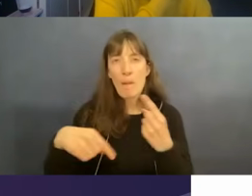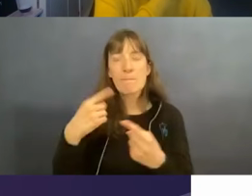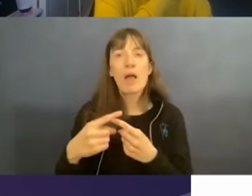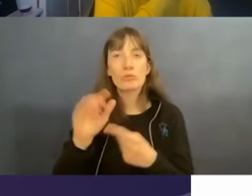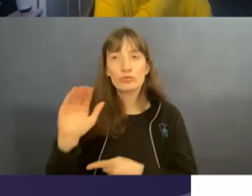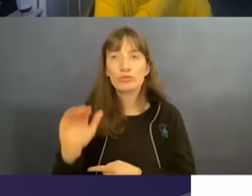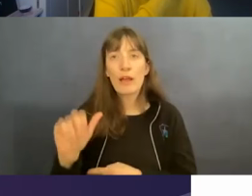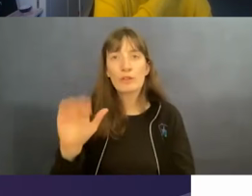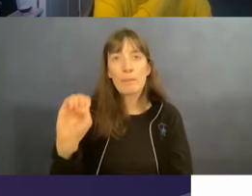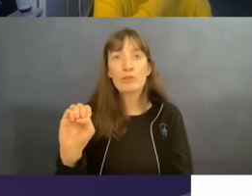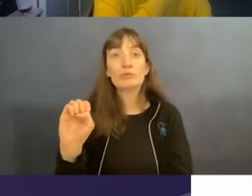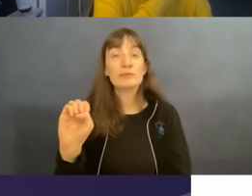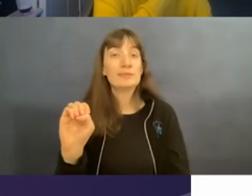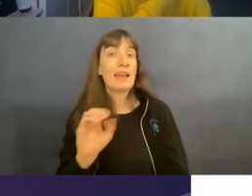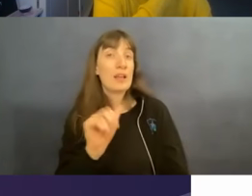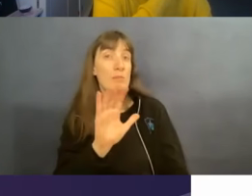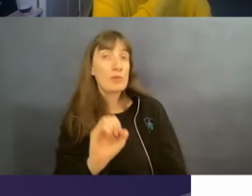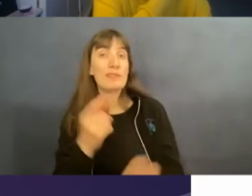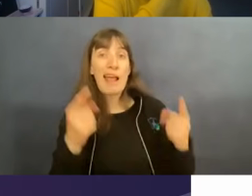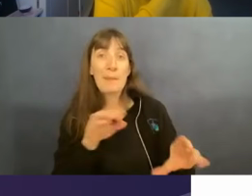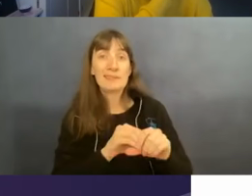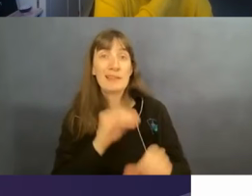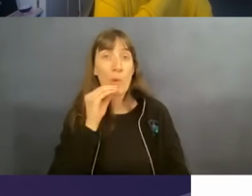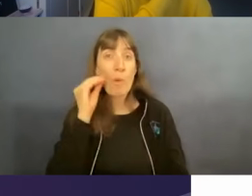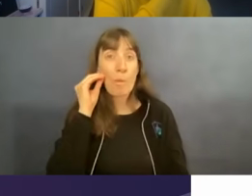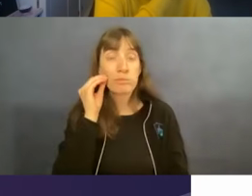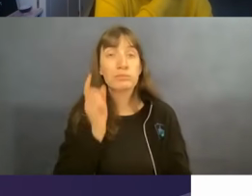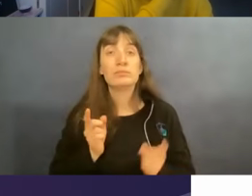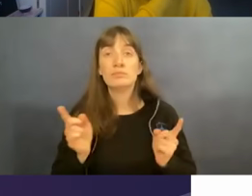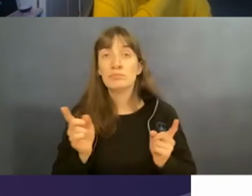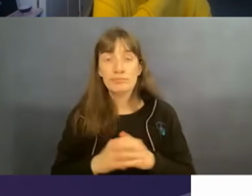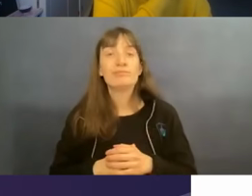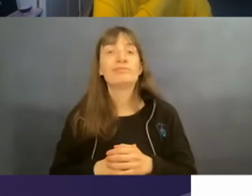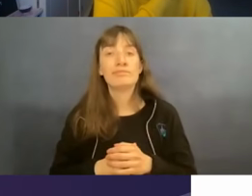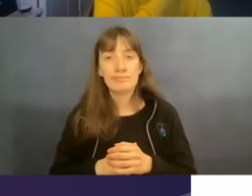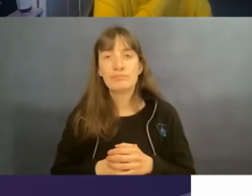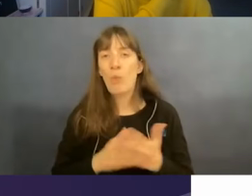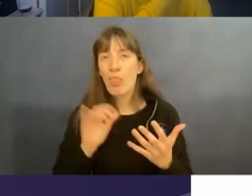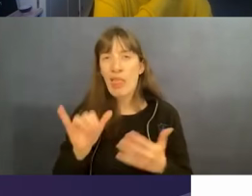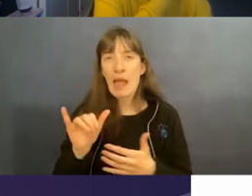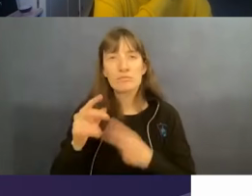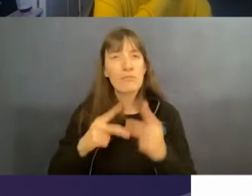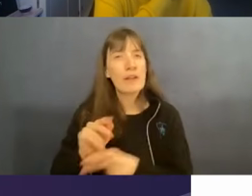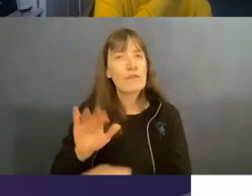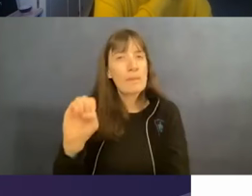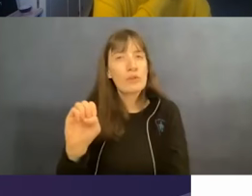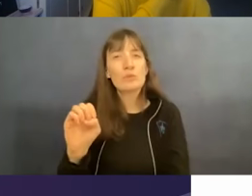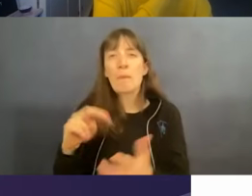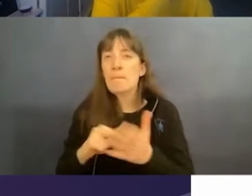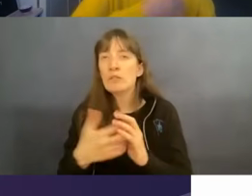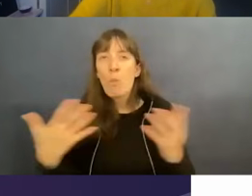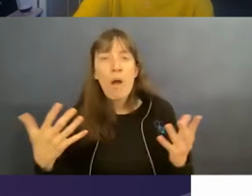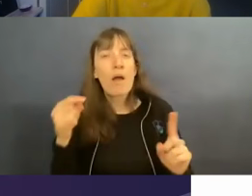the home, and thinking of what is that kind of constituted as and who does that involve. And